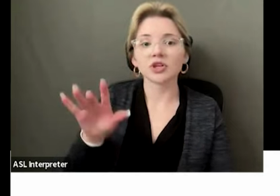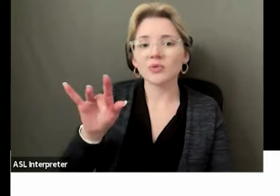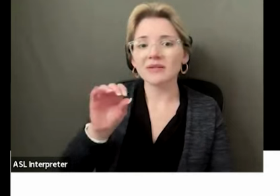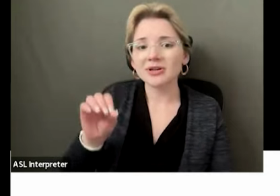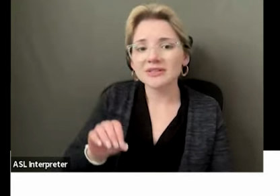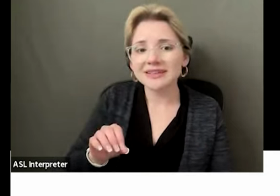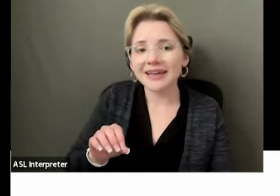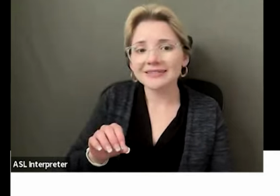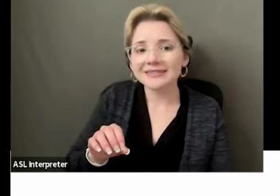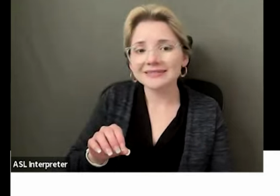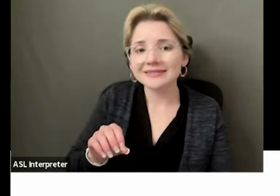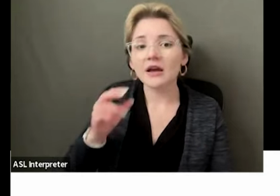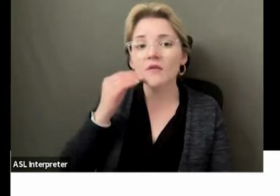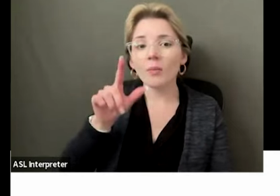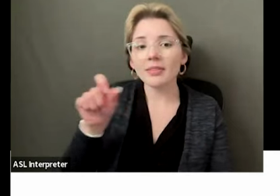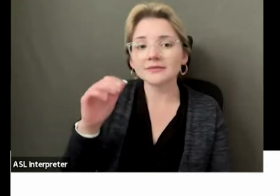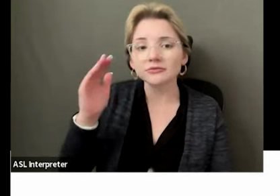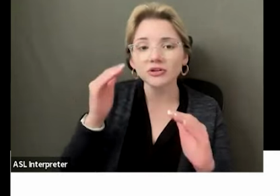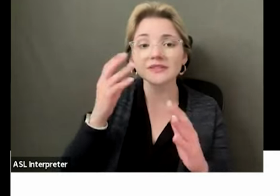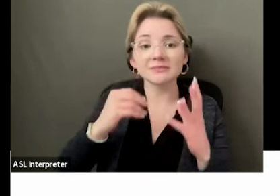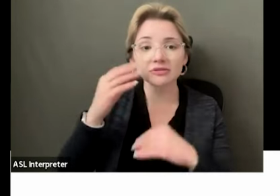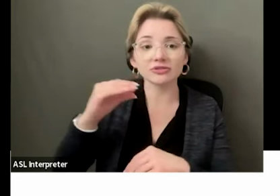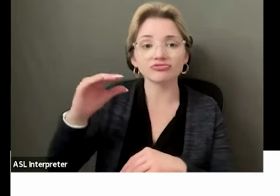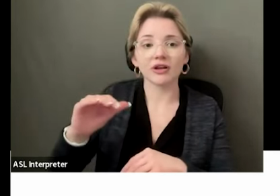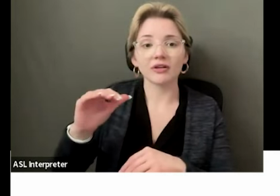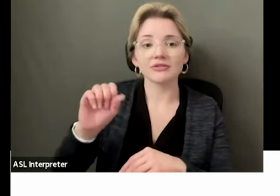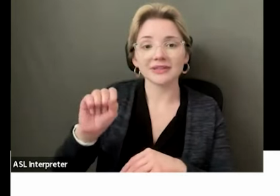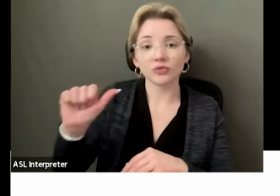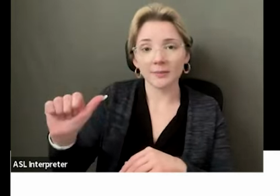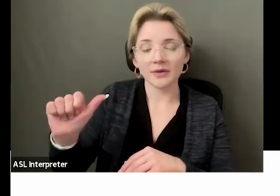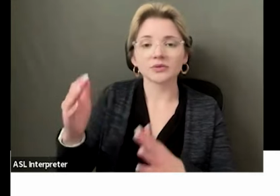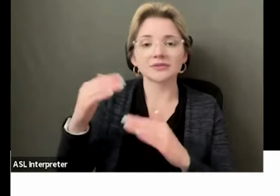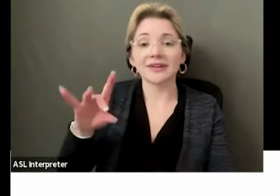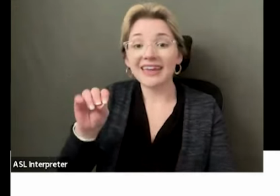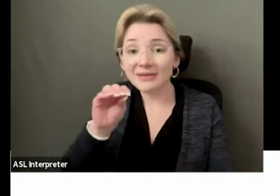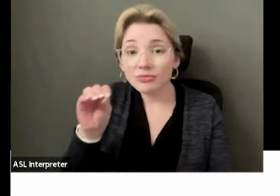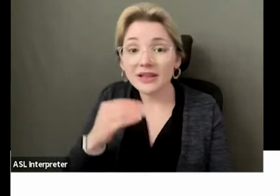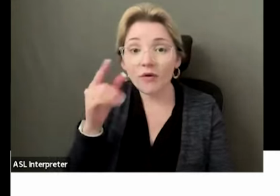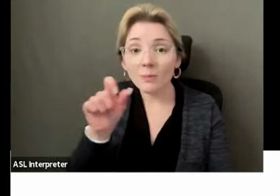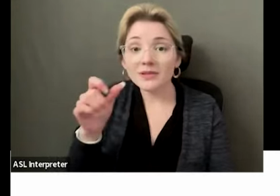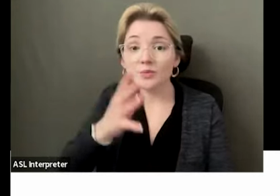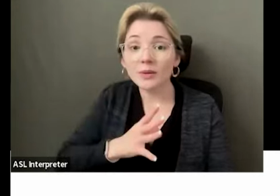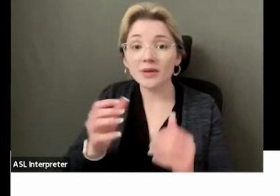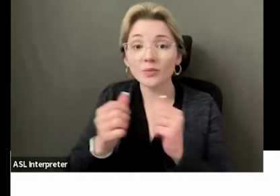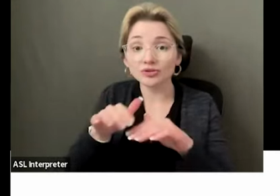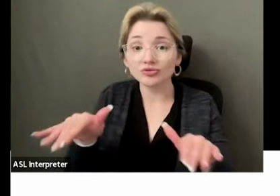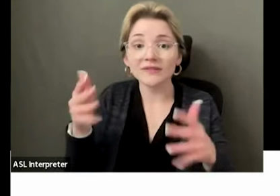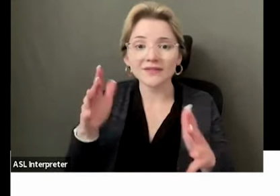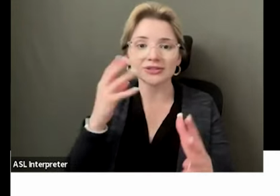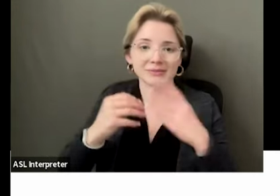human trafficking, inclusive of sex and labor trafficking. And 80% of homeless women and with children have experienced